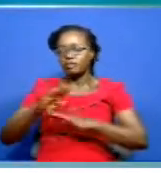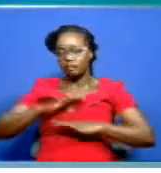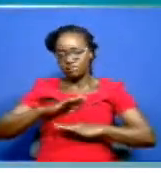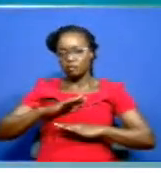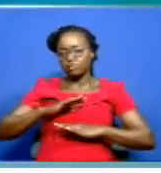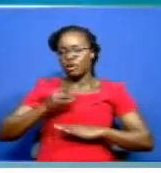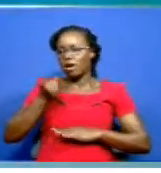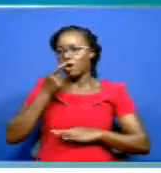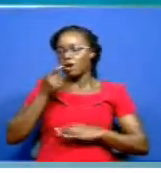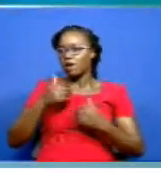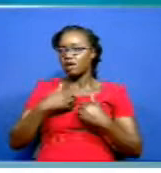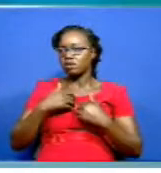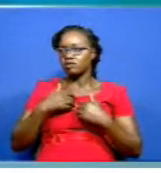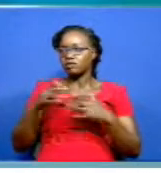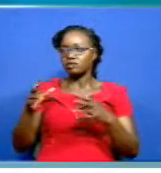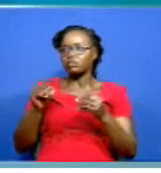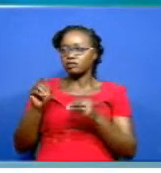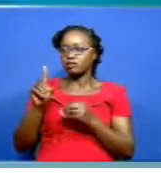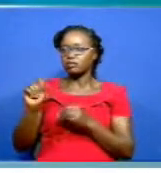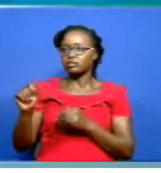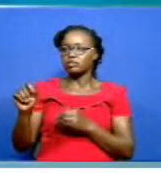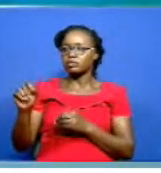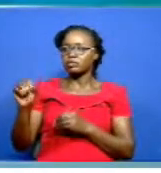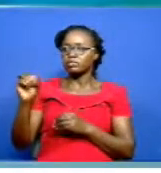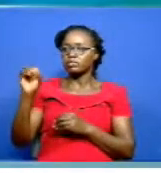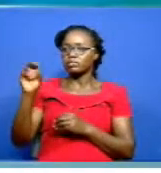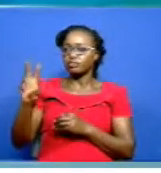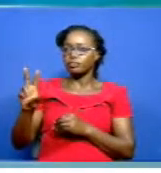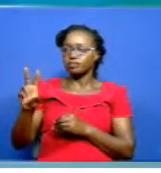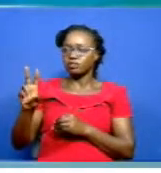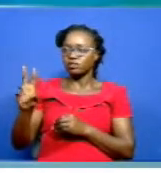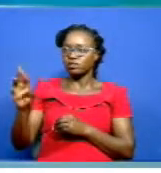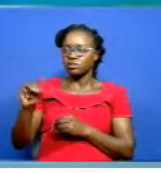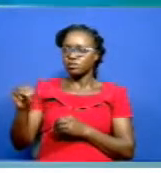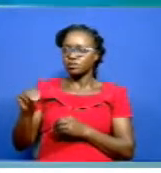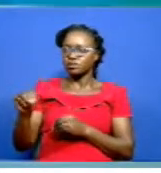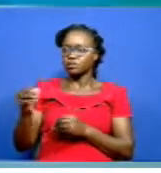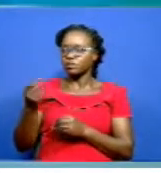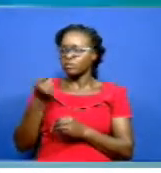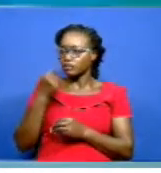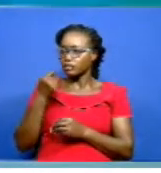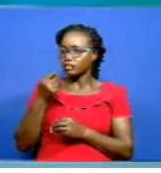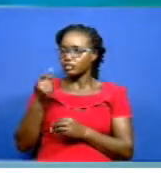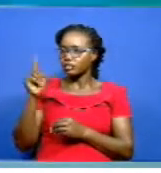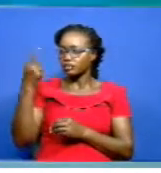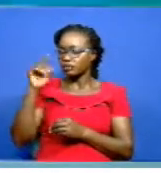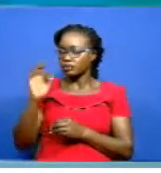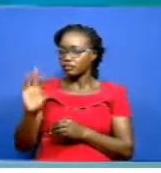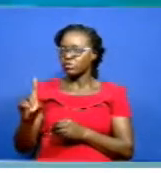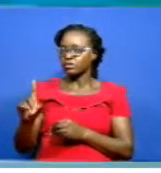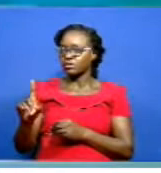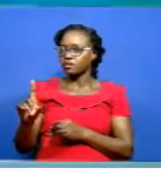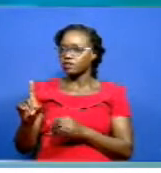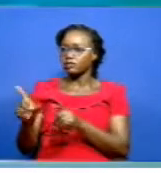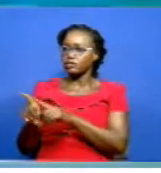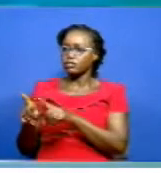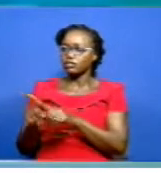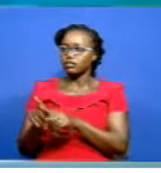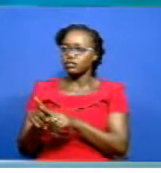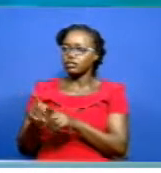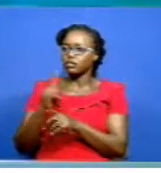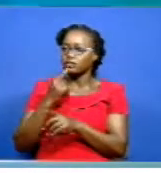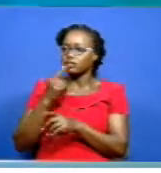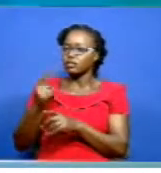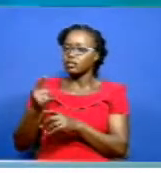you know, that we have received 1.02 million doses in the first phase. So, and we have already placed orders for